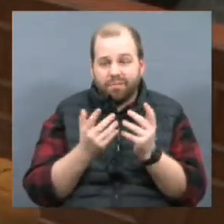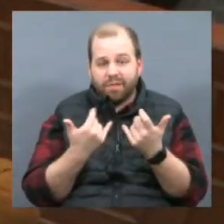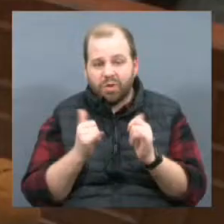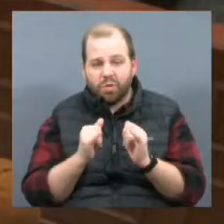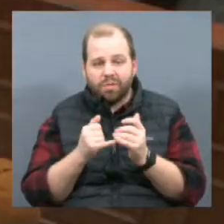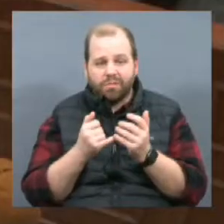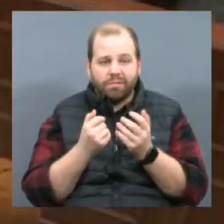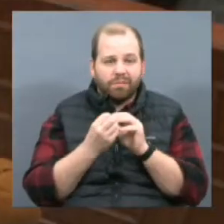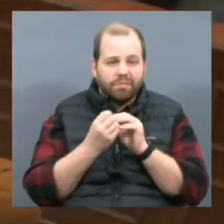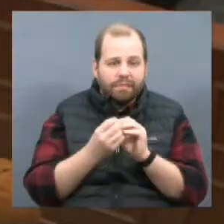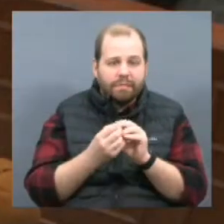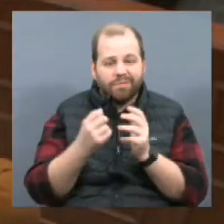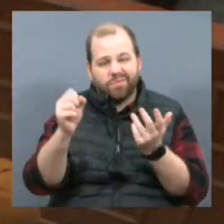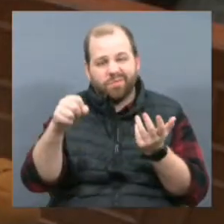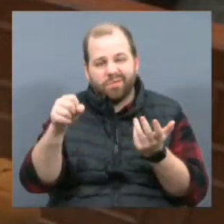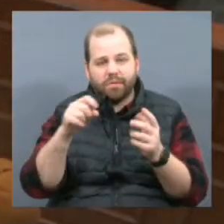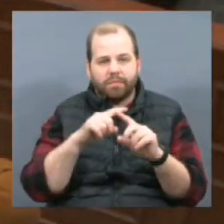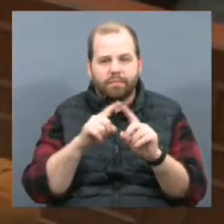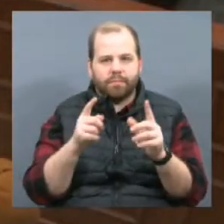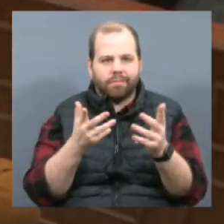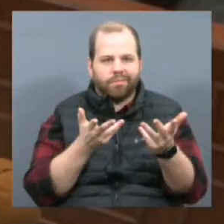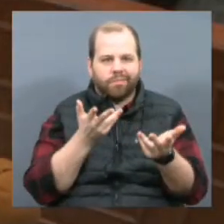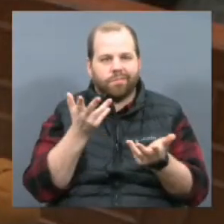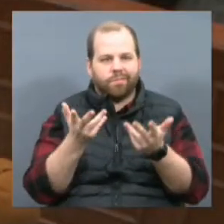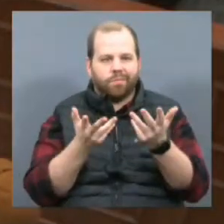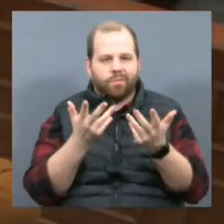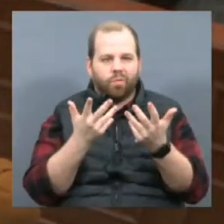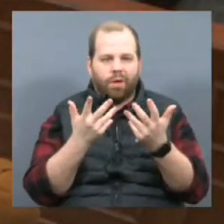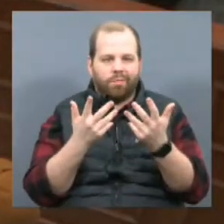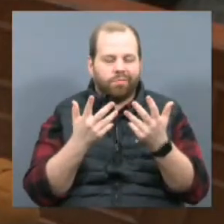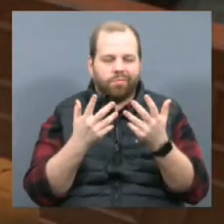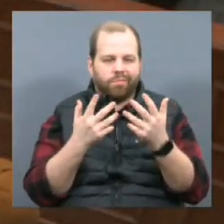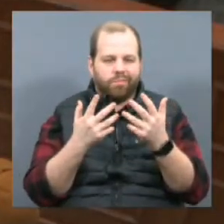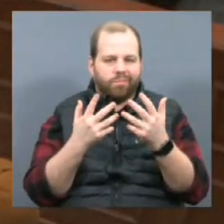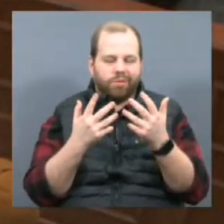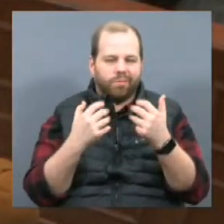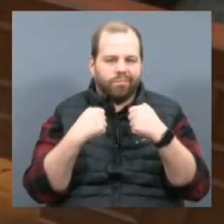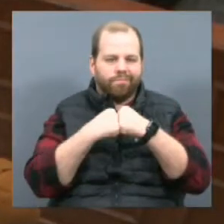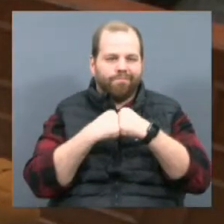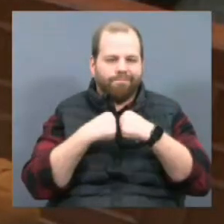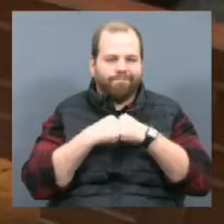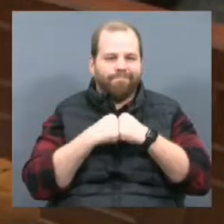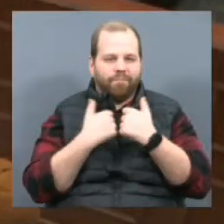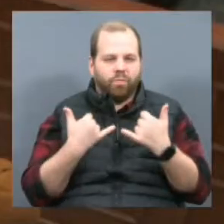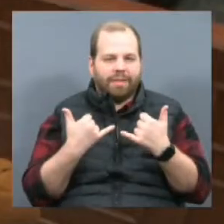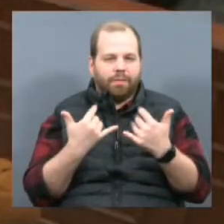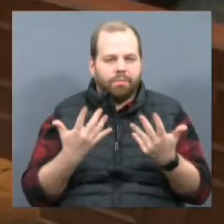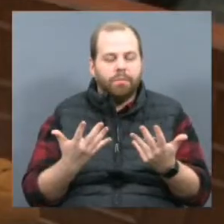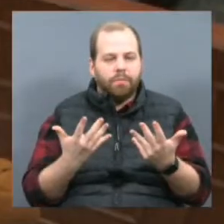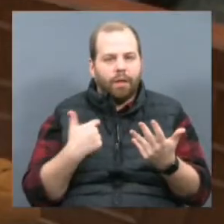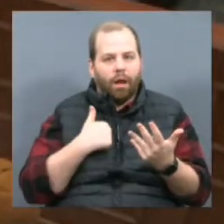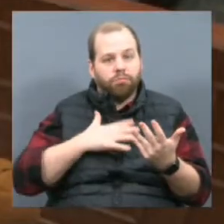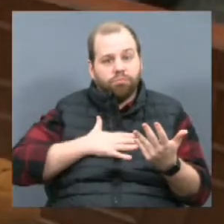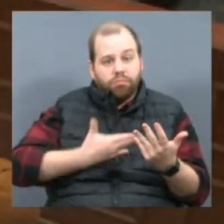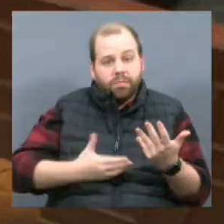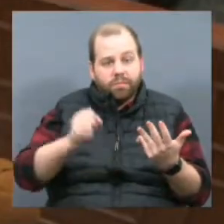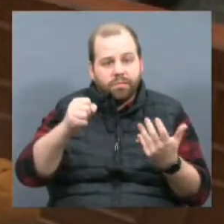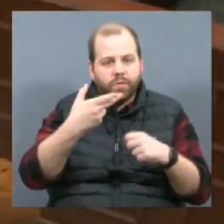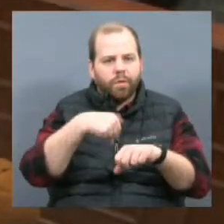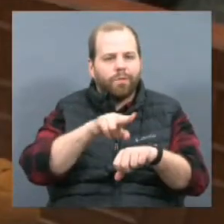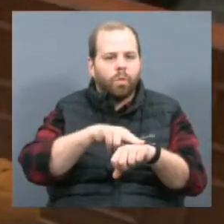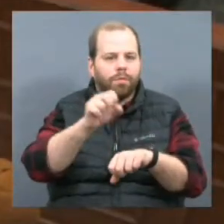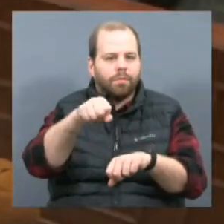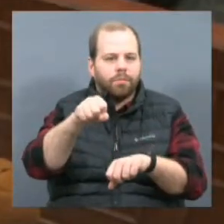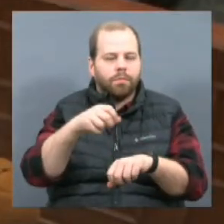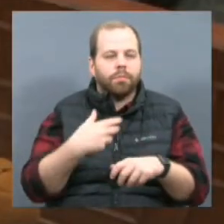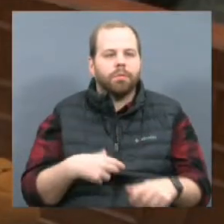Yes, but it kind of you're just at an impasse at a certain point. So I'm open to it, of course, we are.